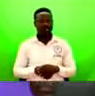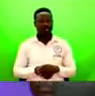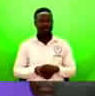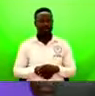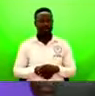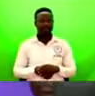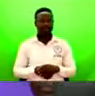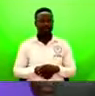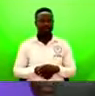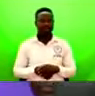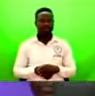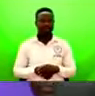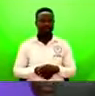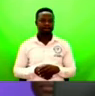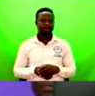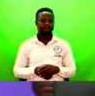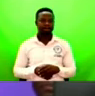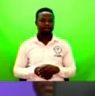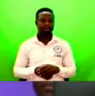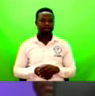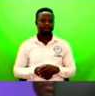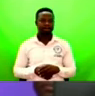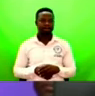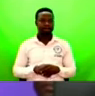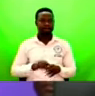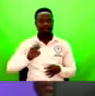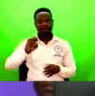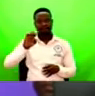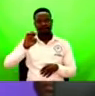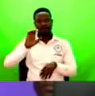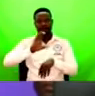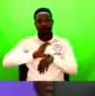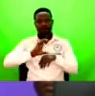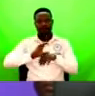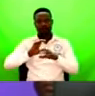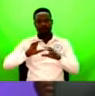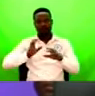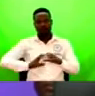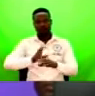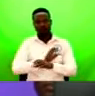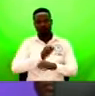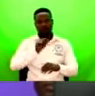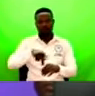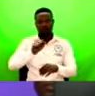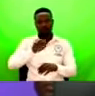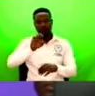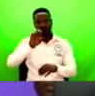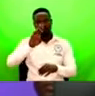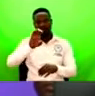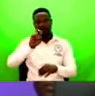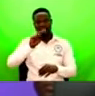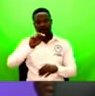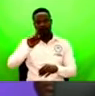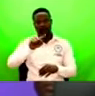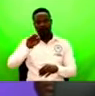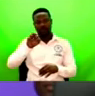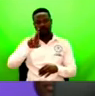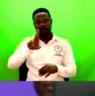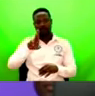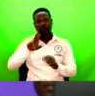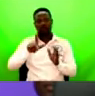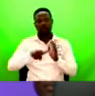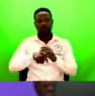So, for the E-Church Committee, we have Apostle Ebenezer Japon, Ghana,